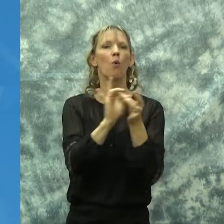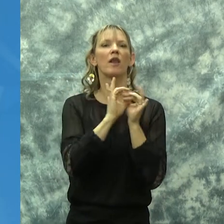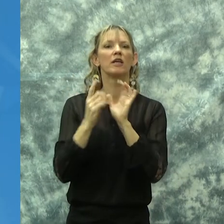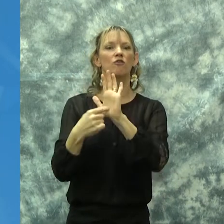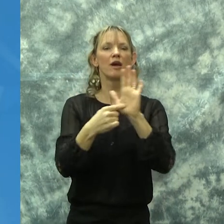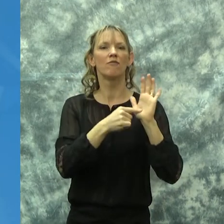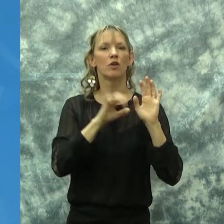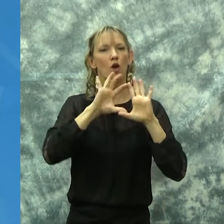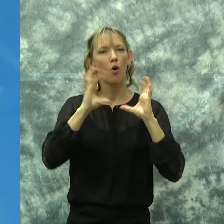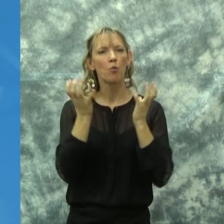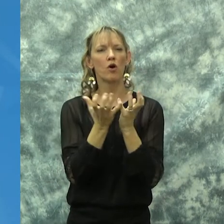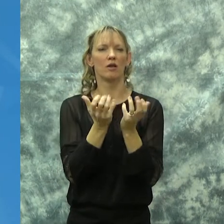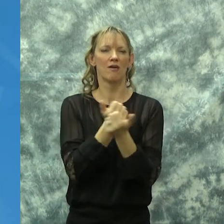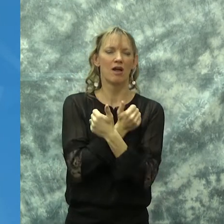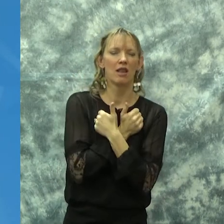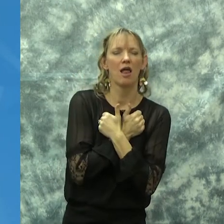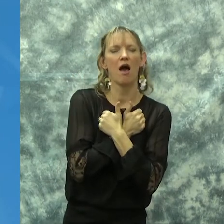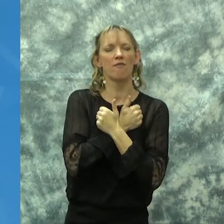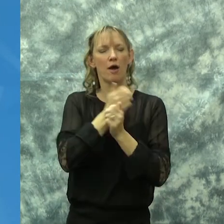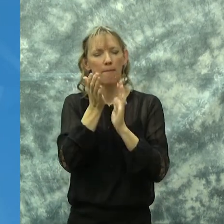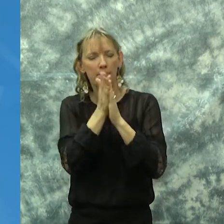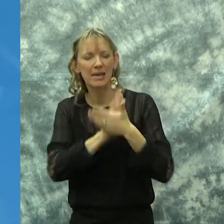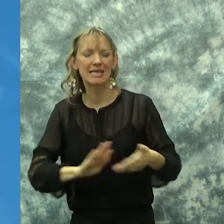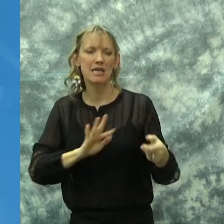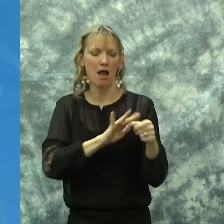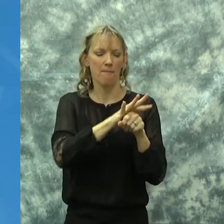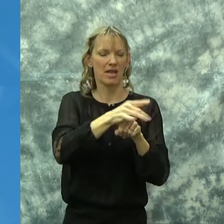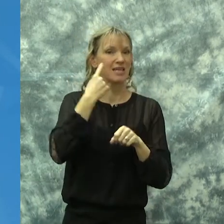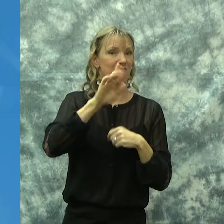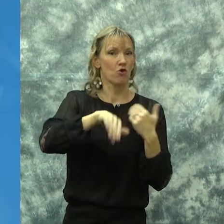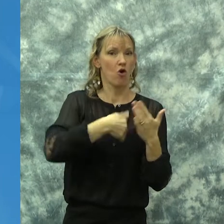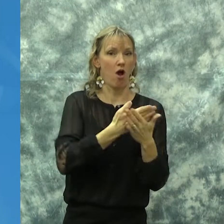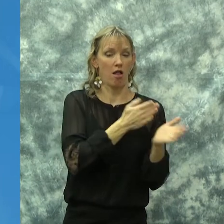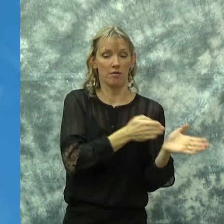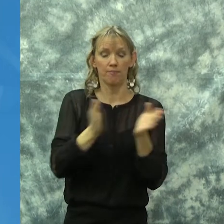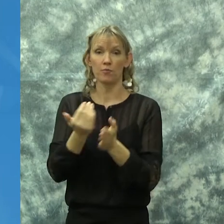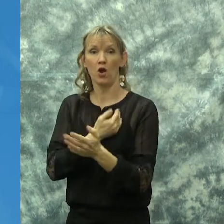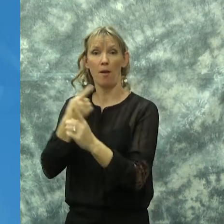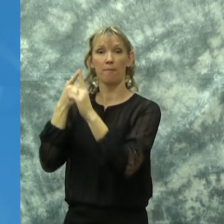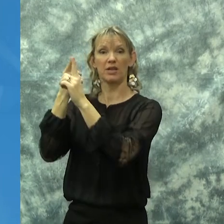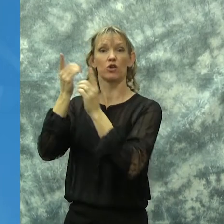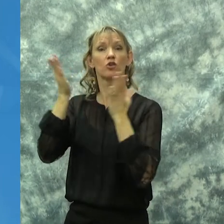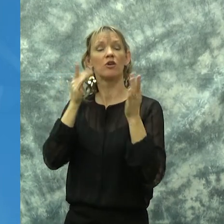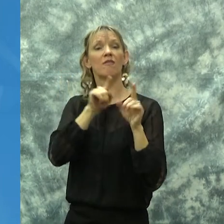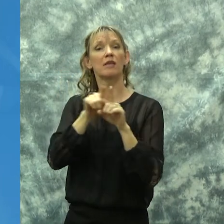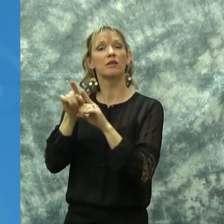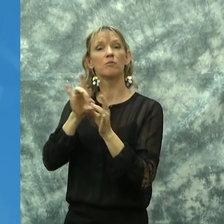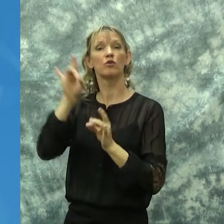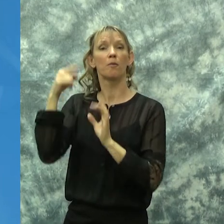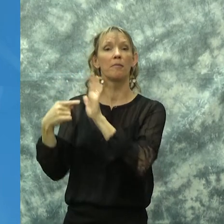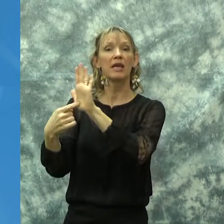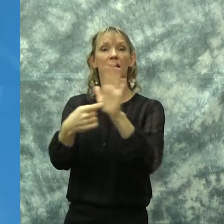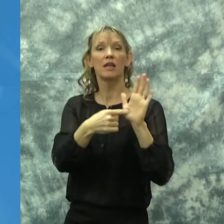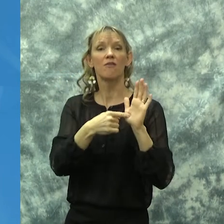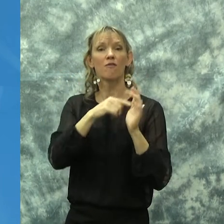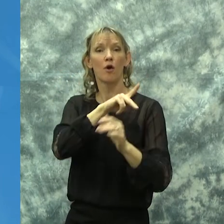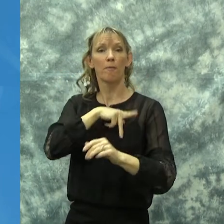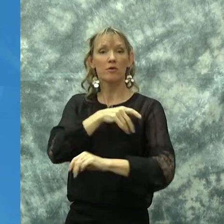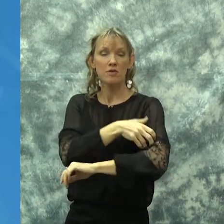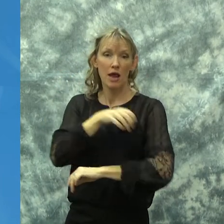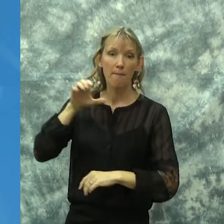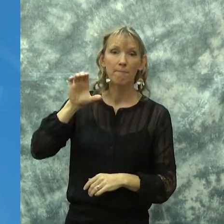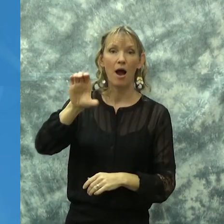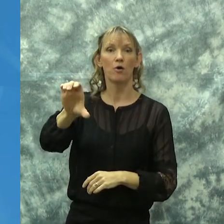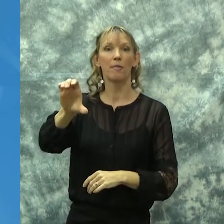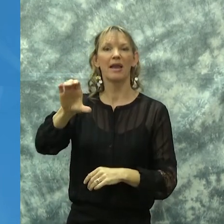oneness revealed, a world of love, peace, and abundance for all. And our mission, to serve as a spiritual beacon